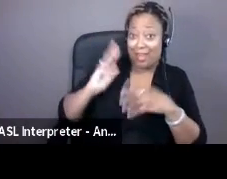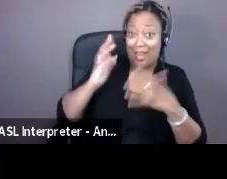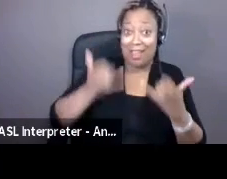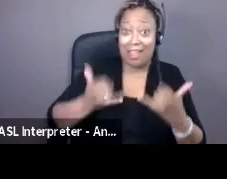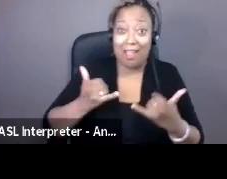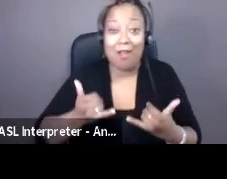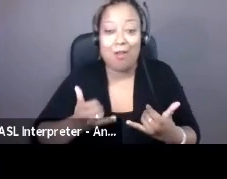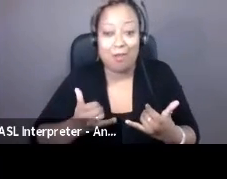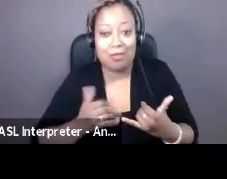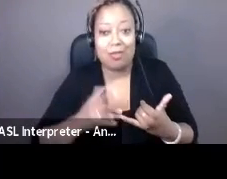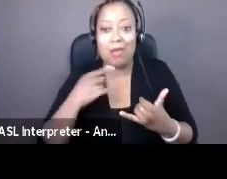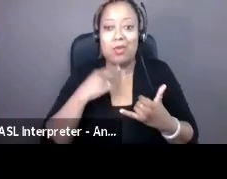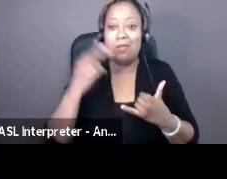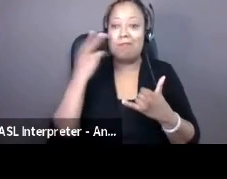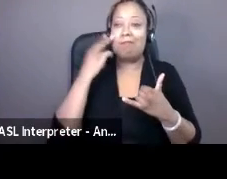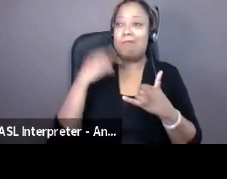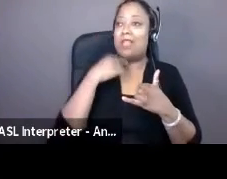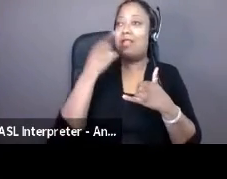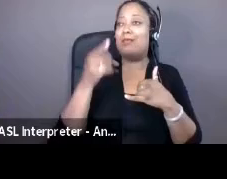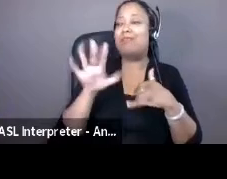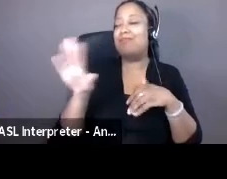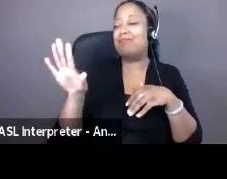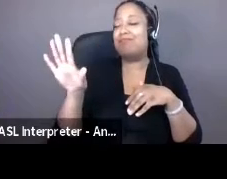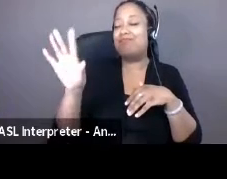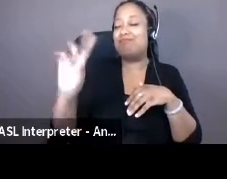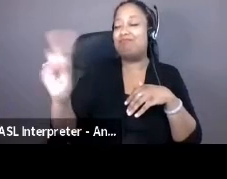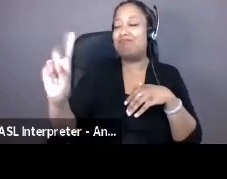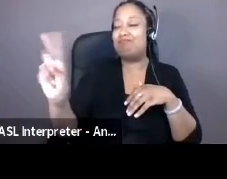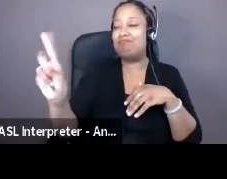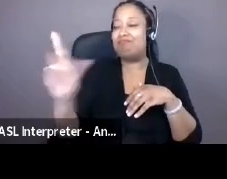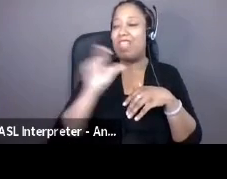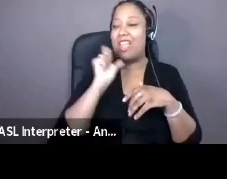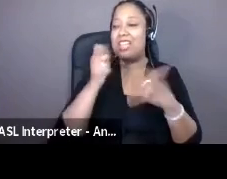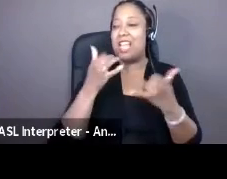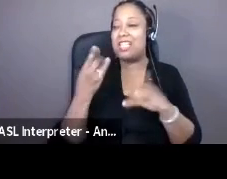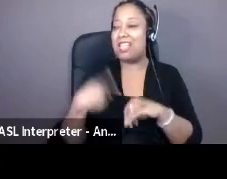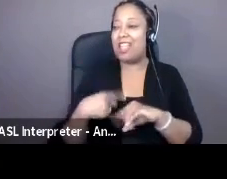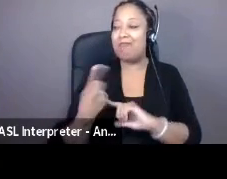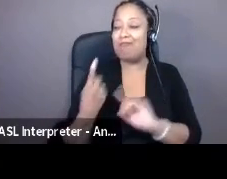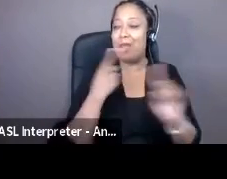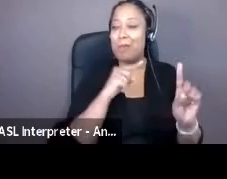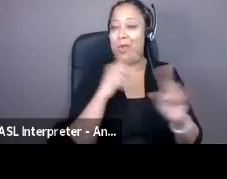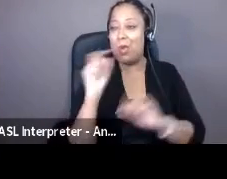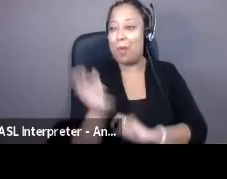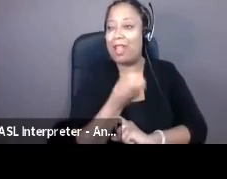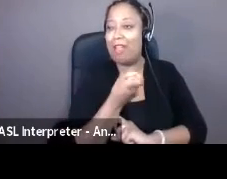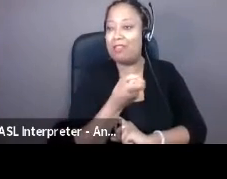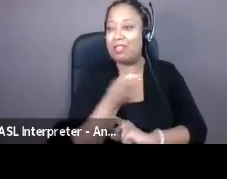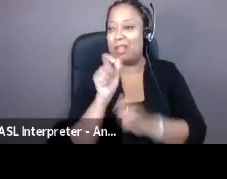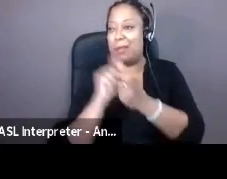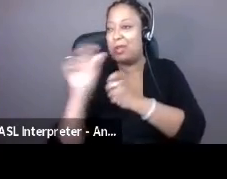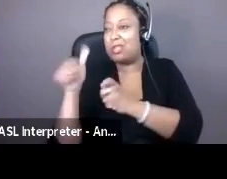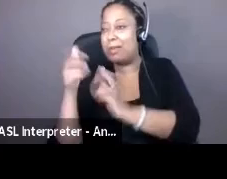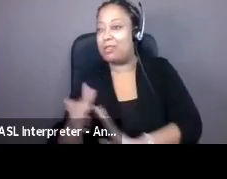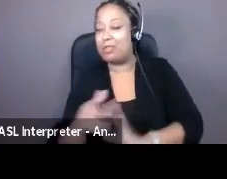able to turn around to those bullies and say, you know what, not today, I gotta go play golf. Go pick on somebody else.